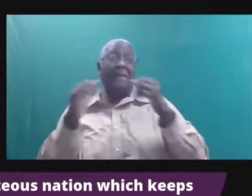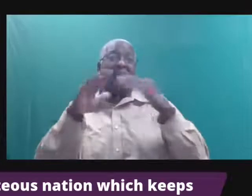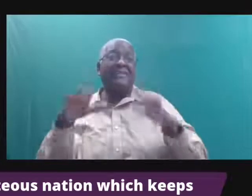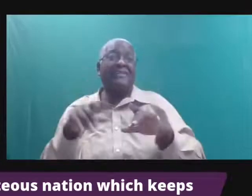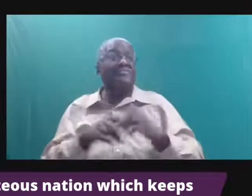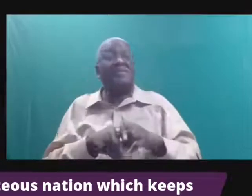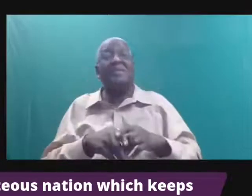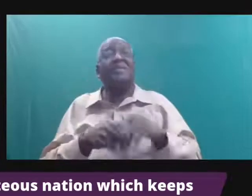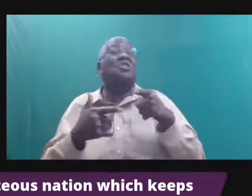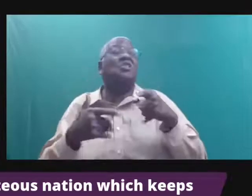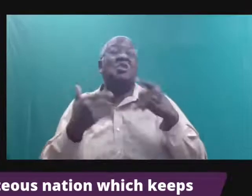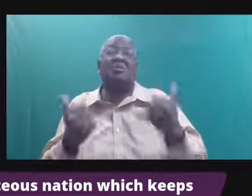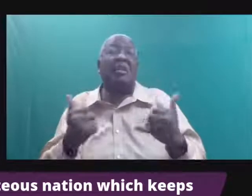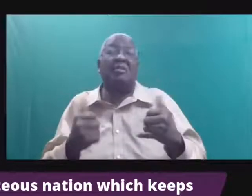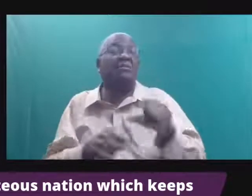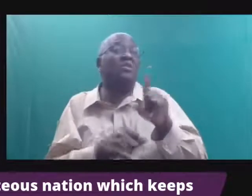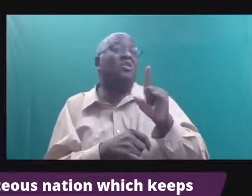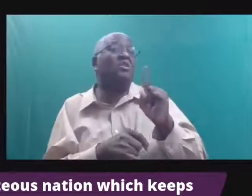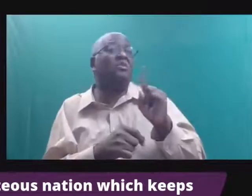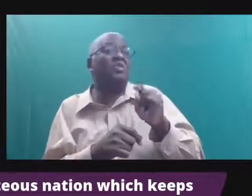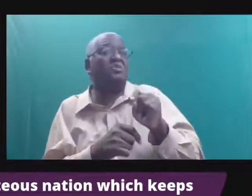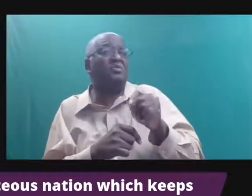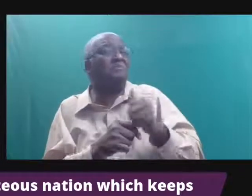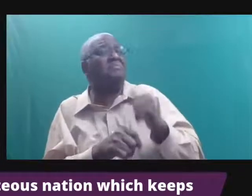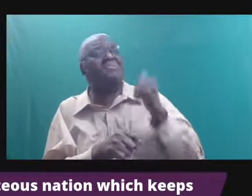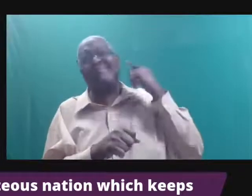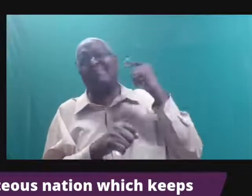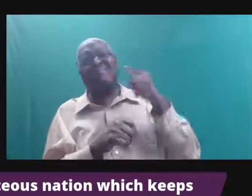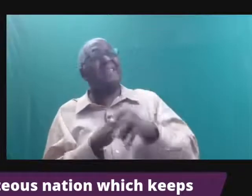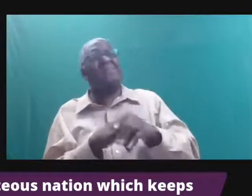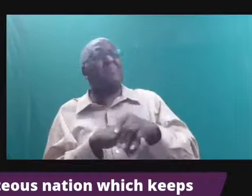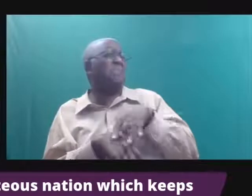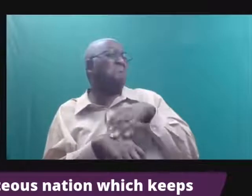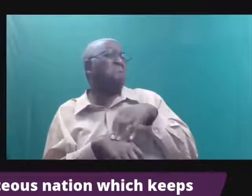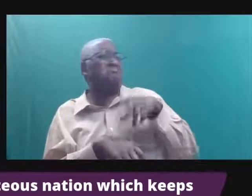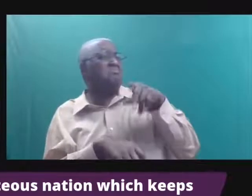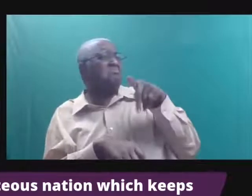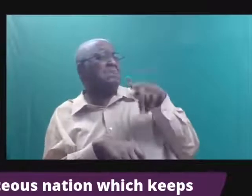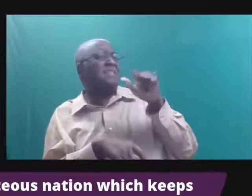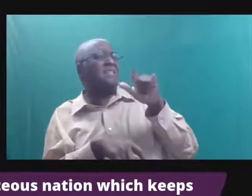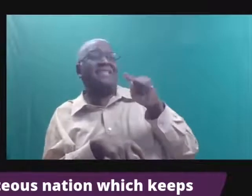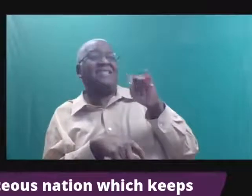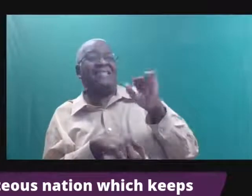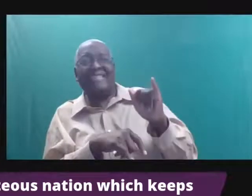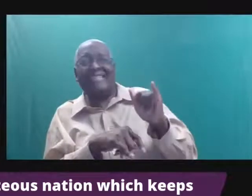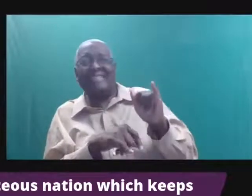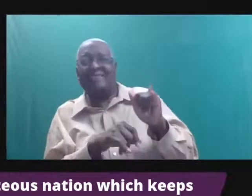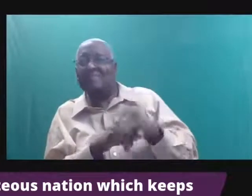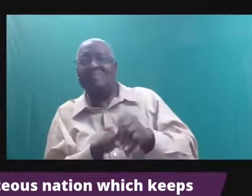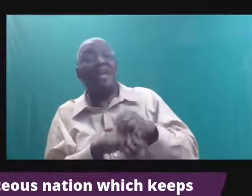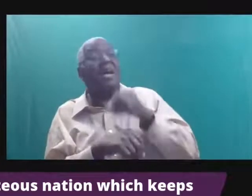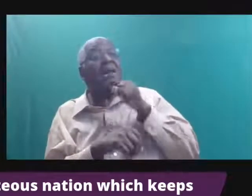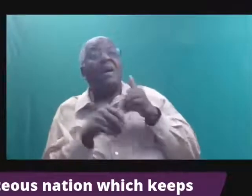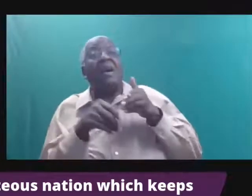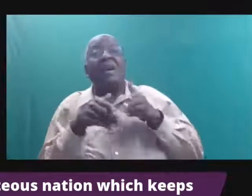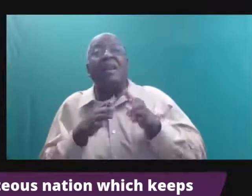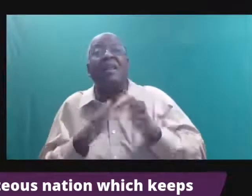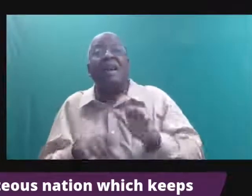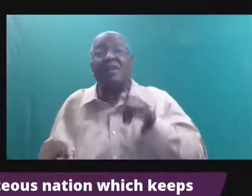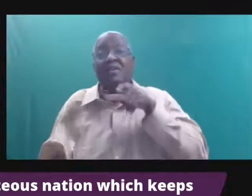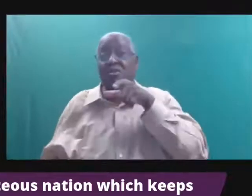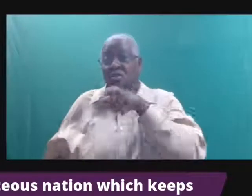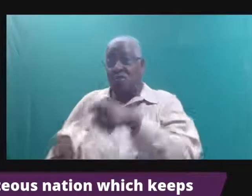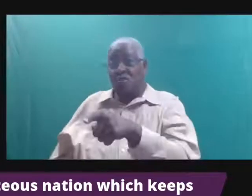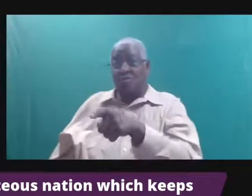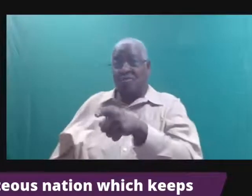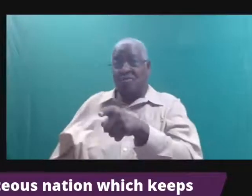more. I was ever petty. I'm just saying I'm not being petty no more. I'm not going to allow you to get